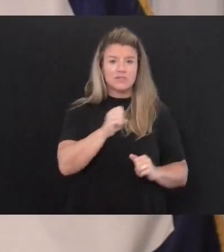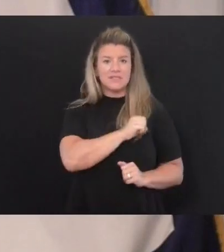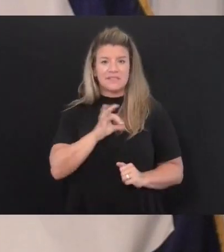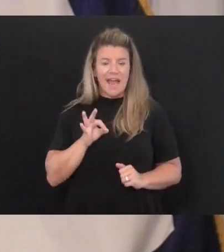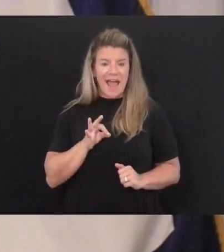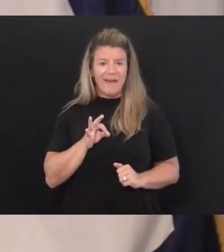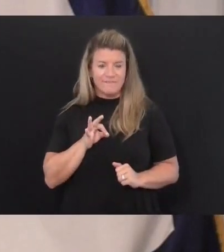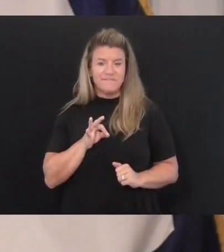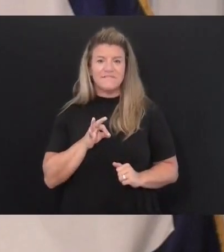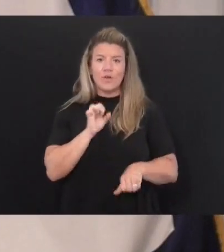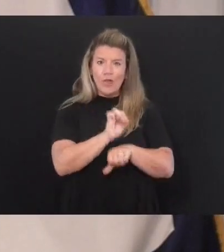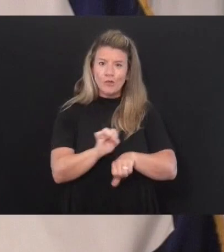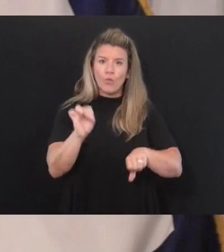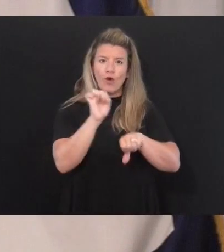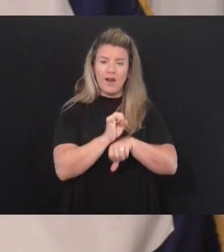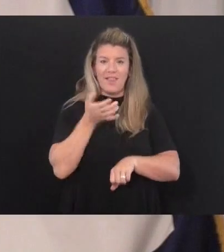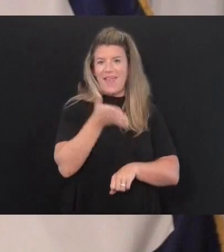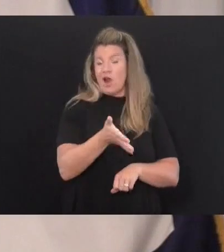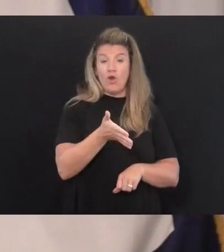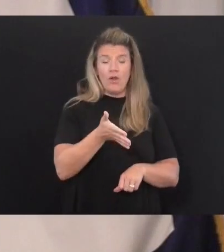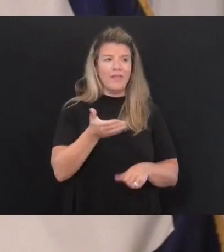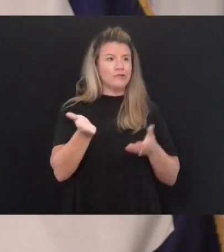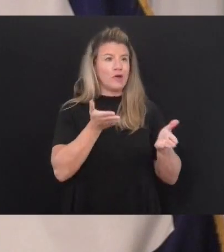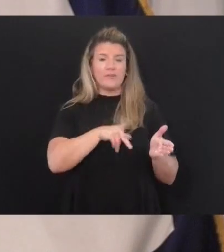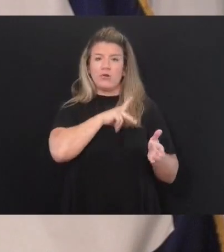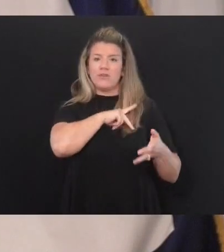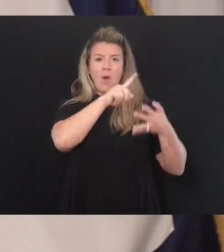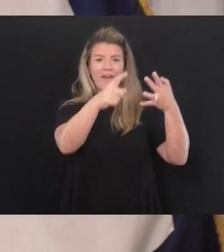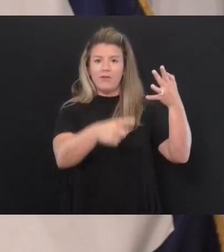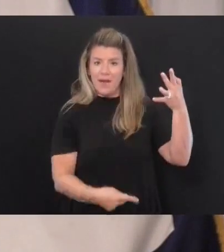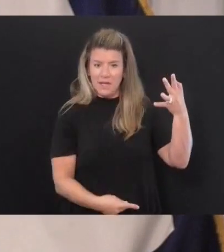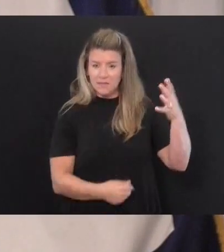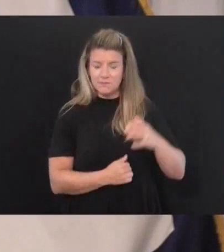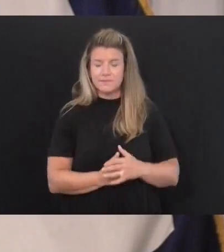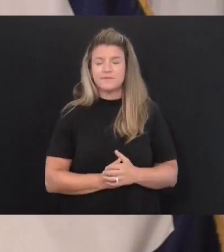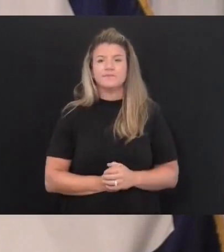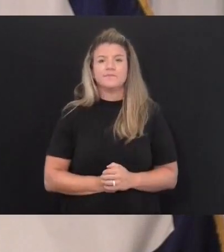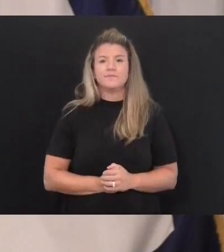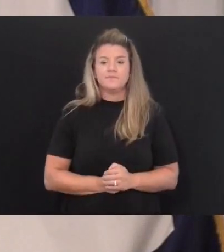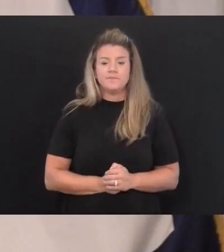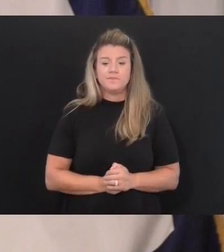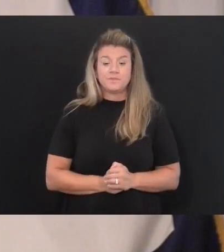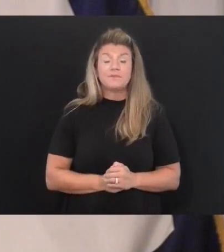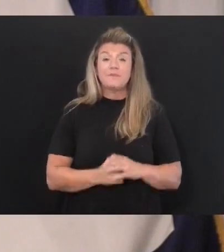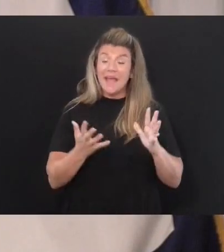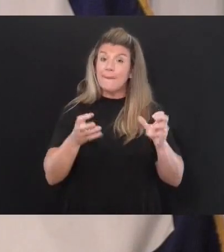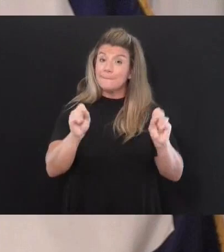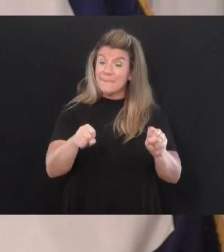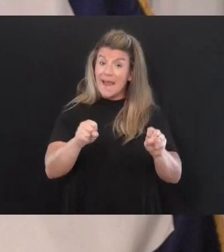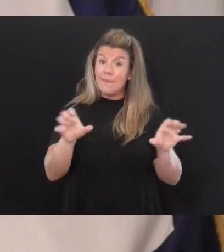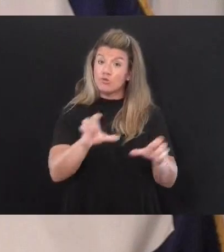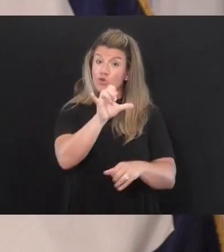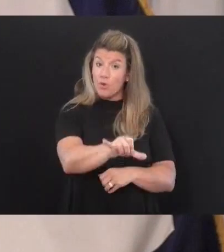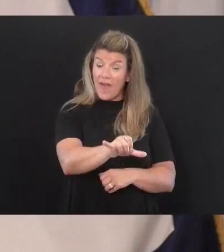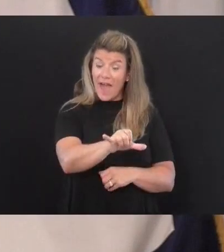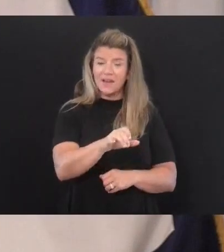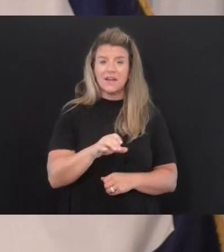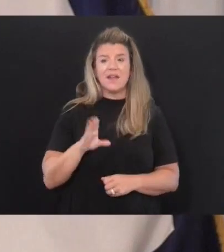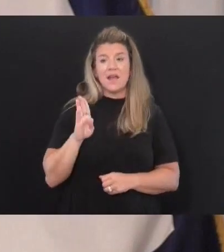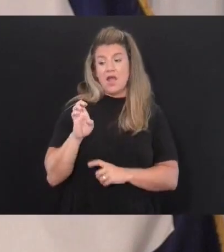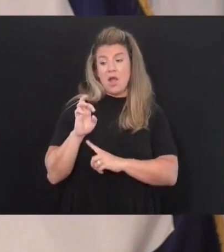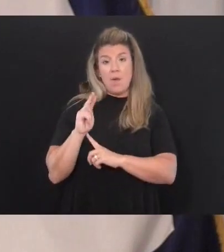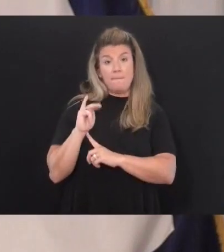use 50 now. And as we go forward and everything, if we have more monies available, then we